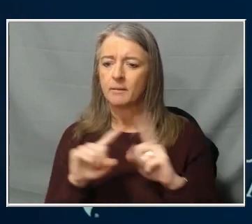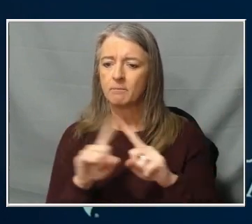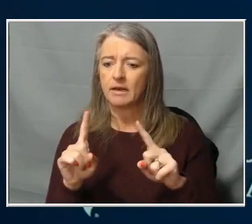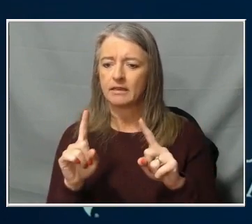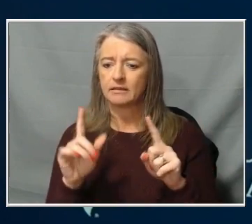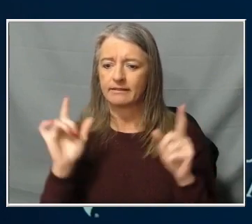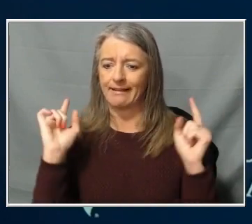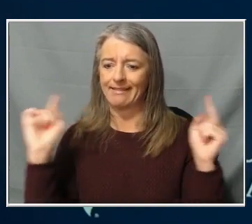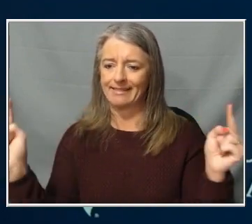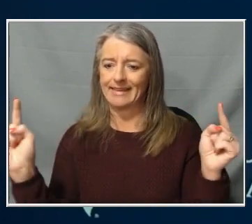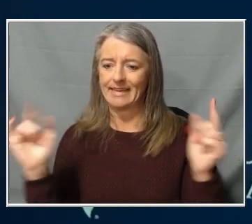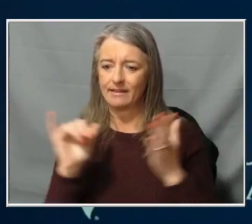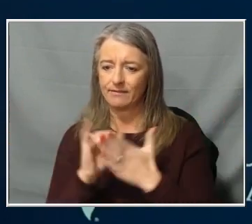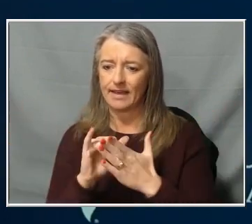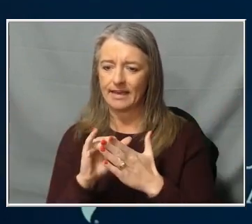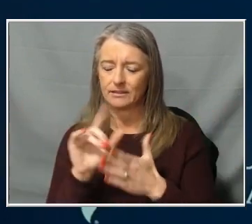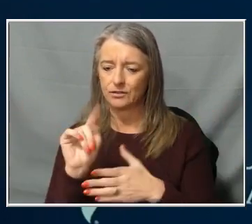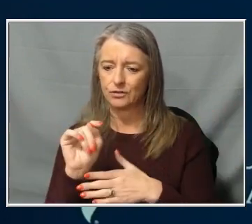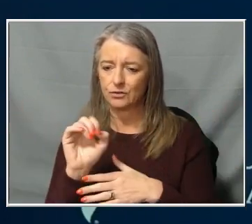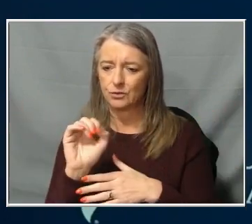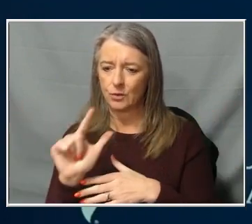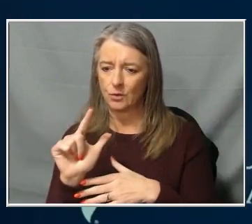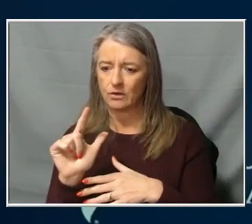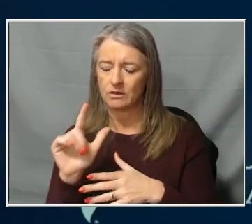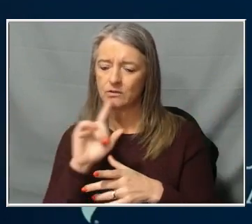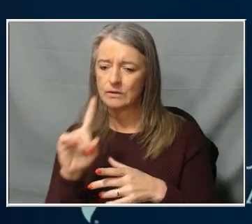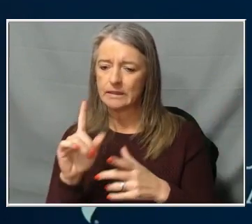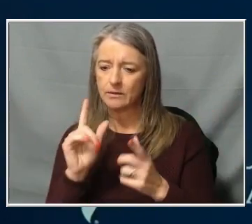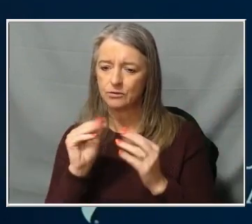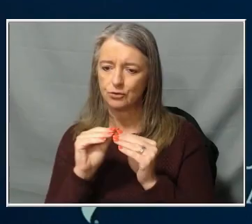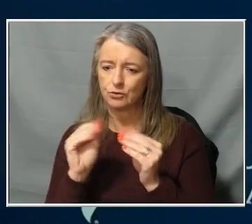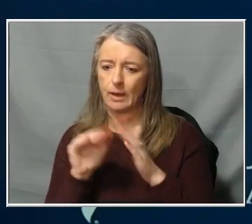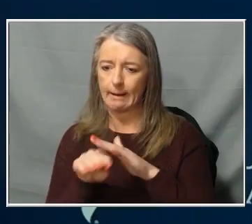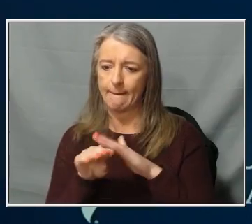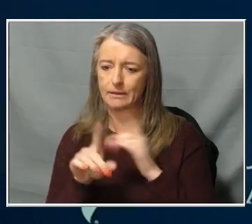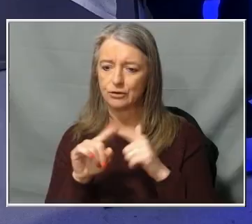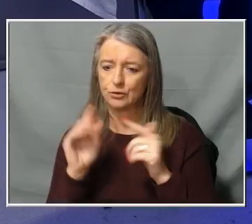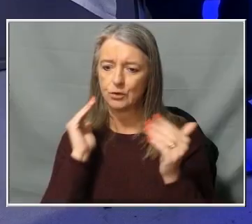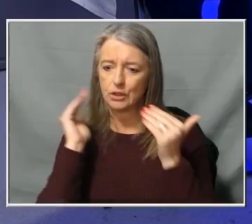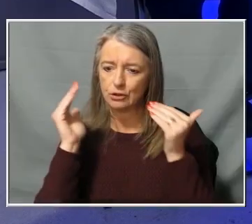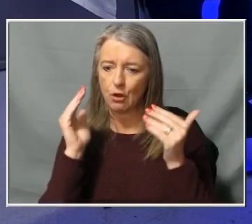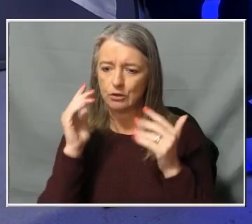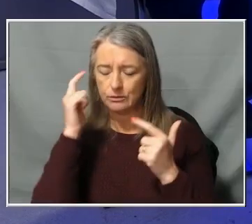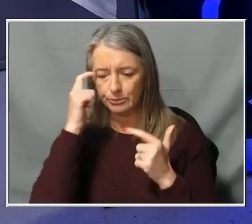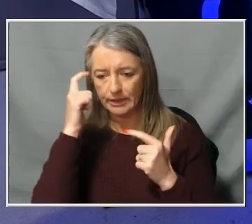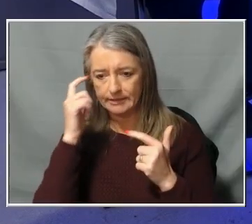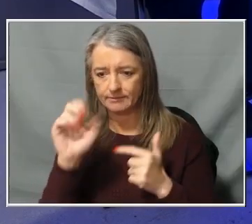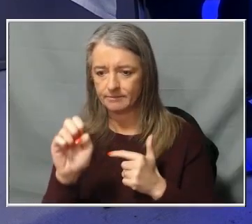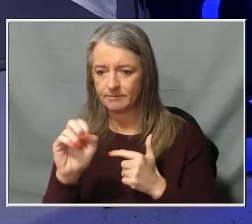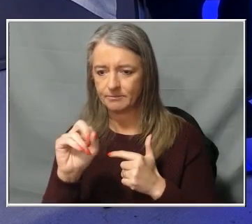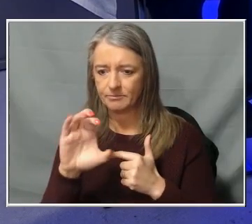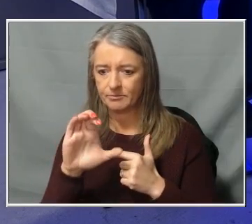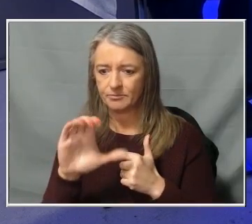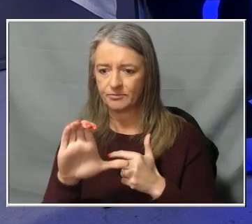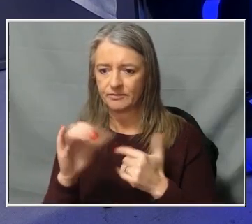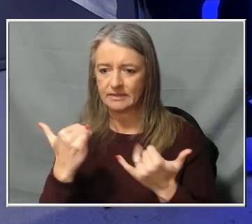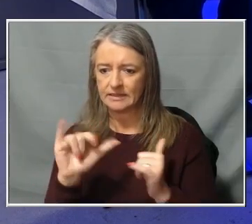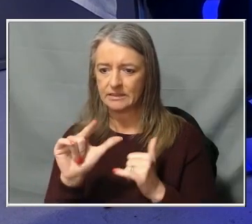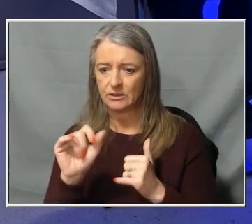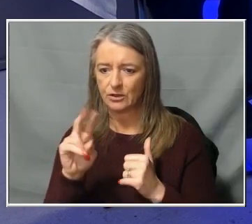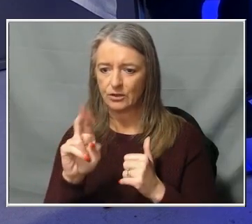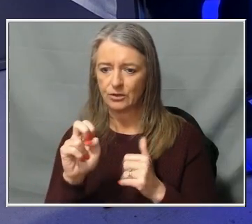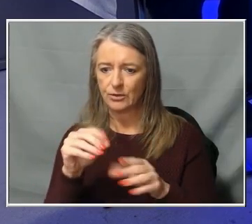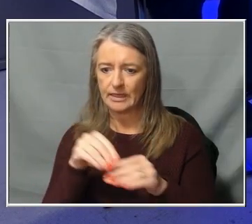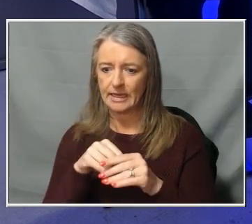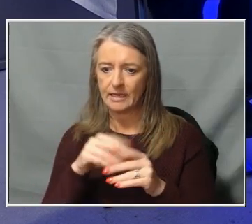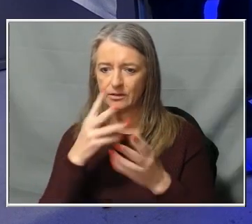overall length of the instrument is much longer to accommodate getting to an adult's brain. Eric wants to know, is there still superglue in Ashlyn's brain, or did